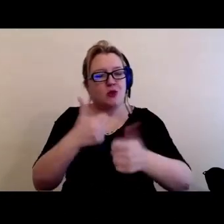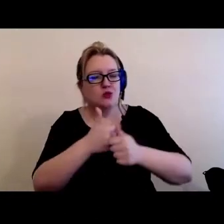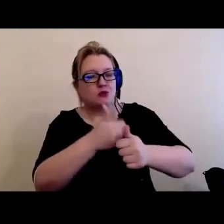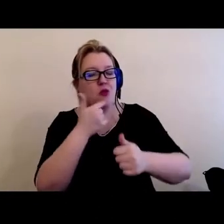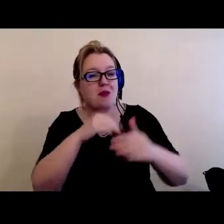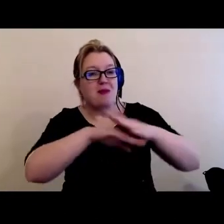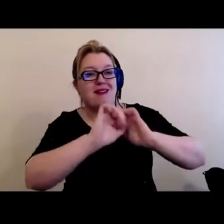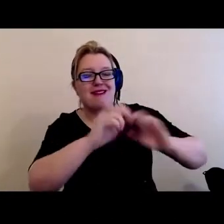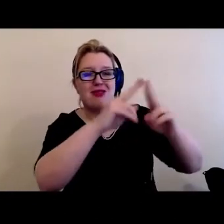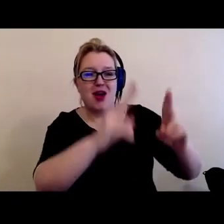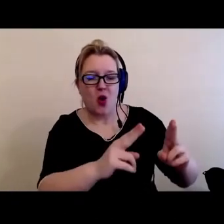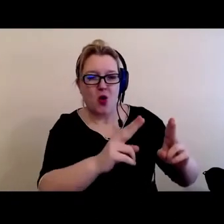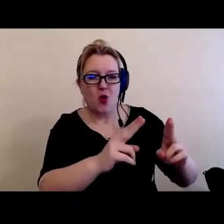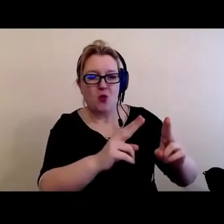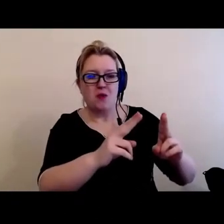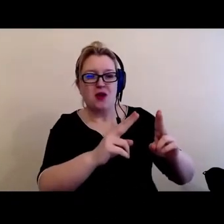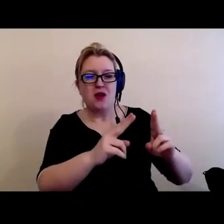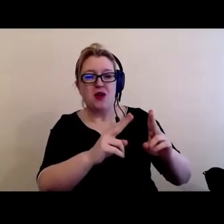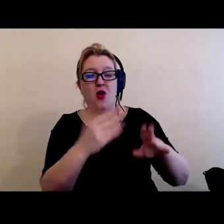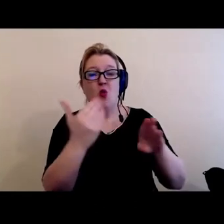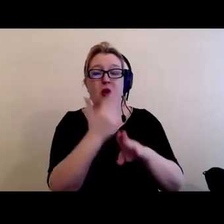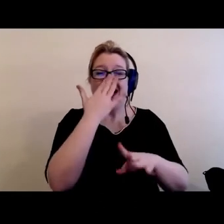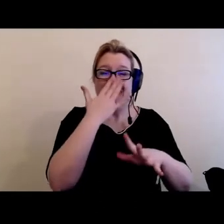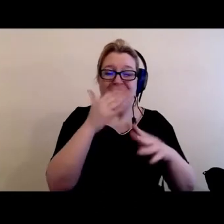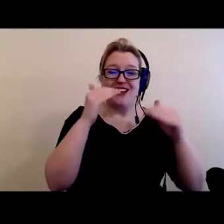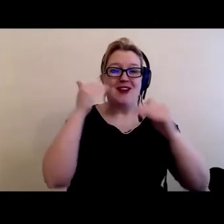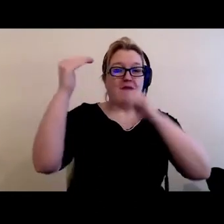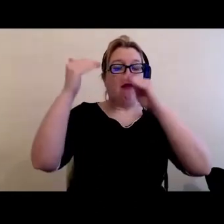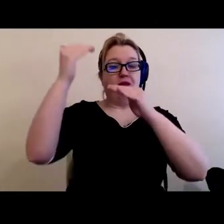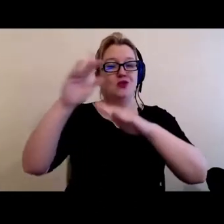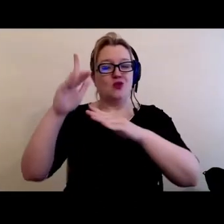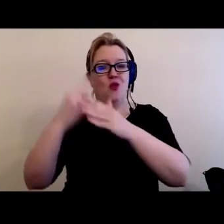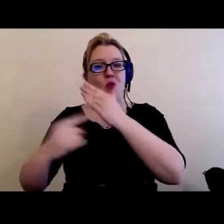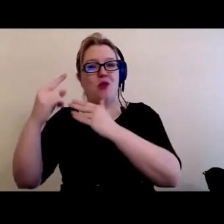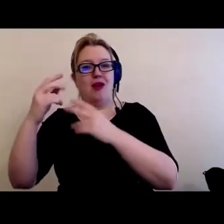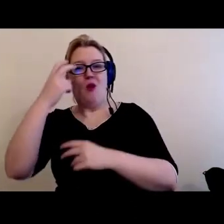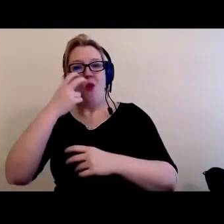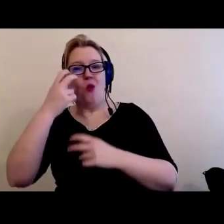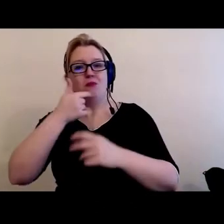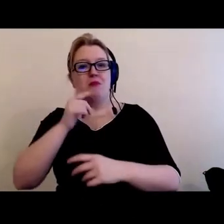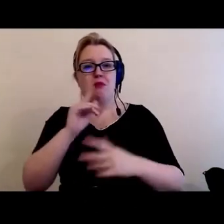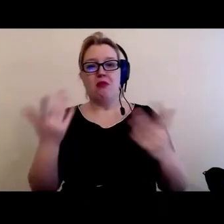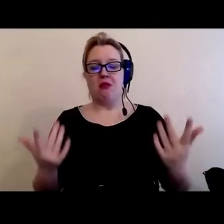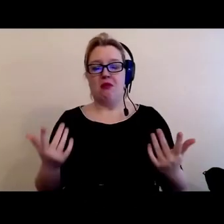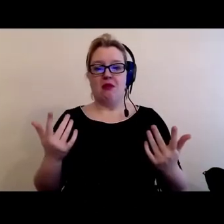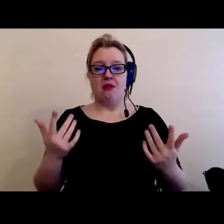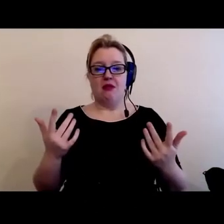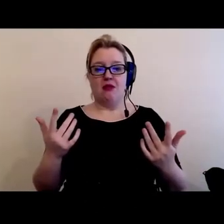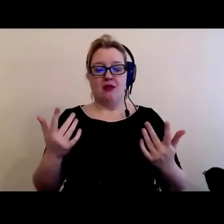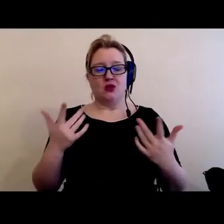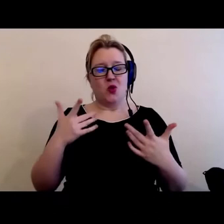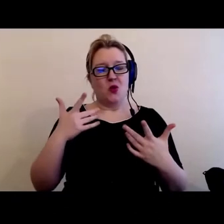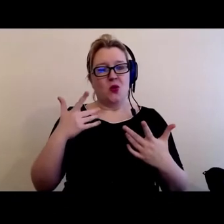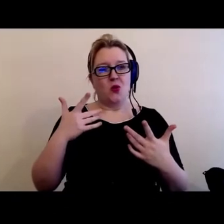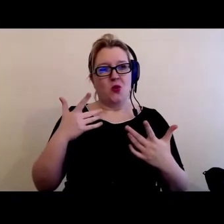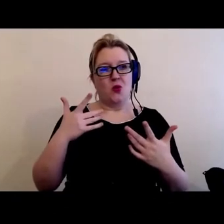adults rather than older people. So I think there's a slight risk that actually it reinforces, if you like, the wrong lens about how you look at the social care